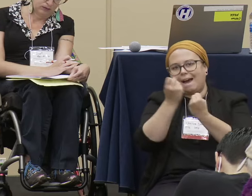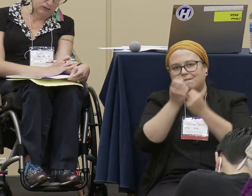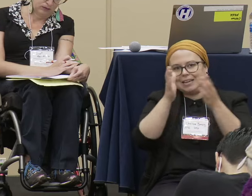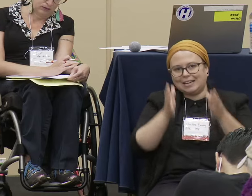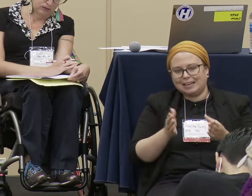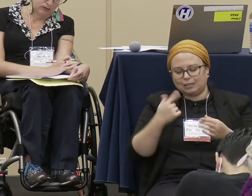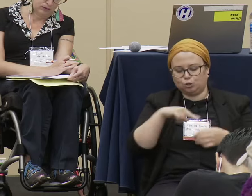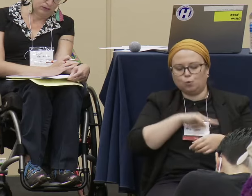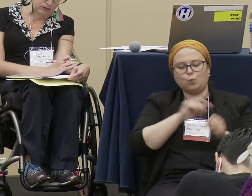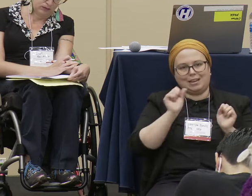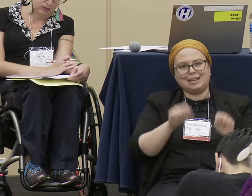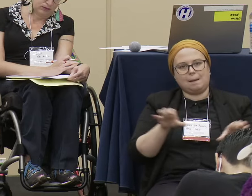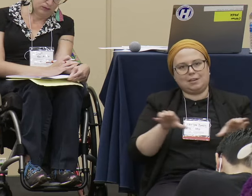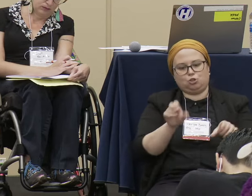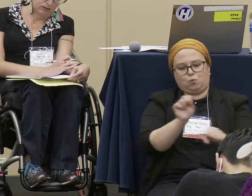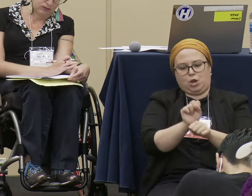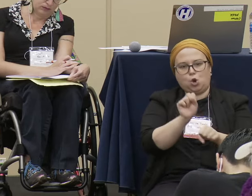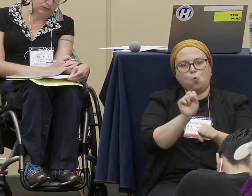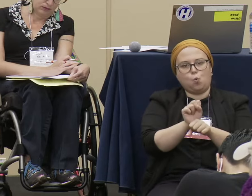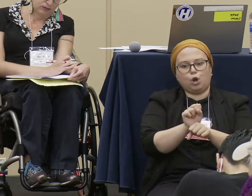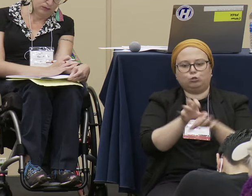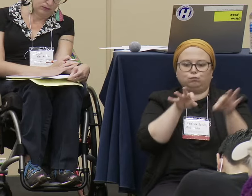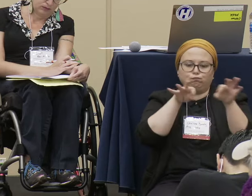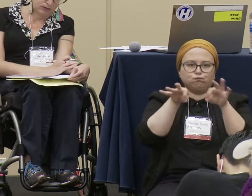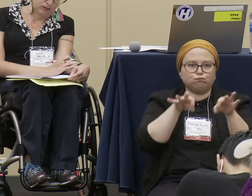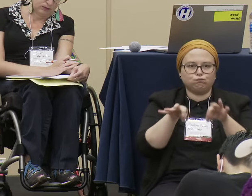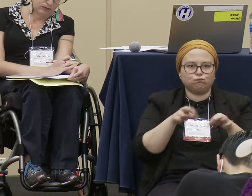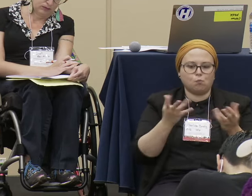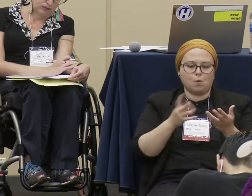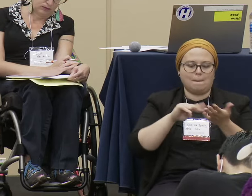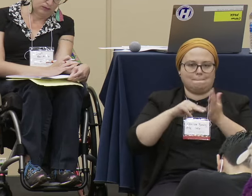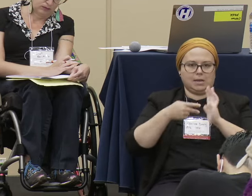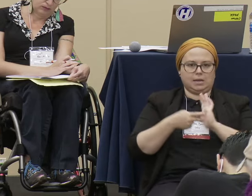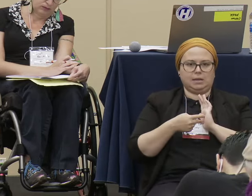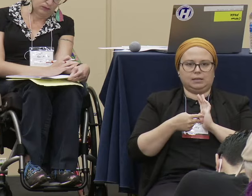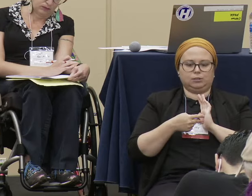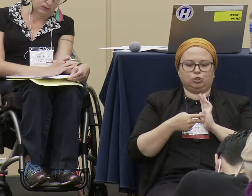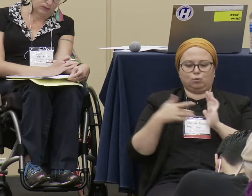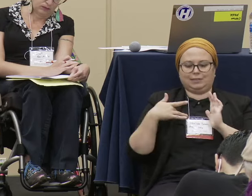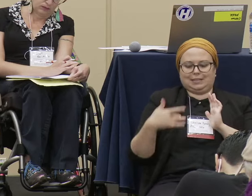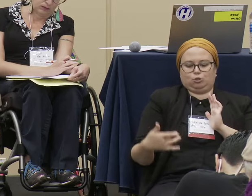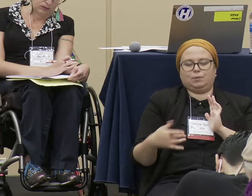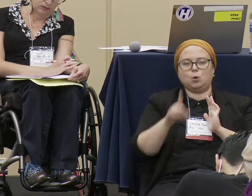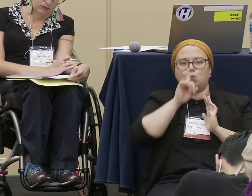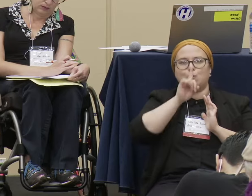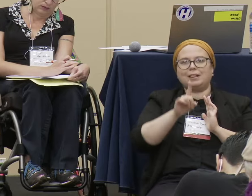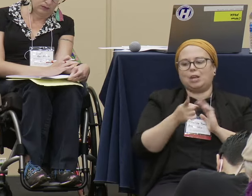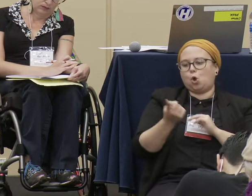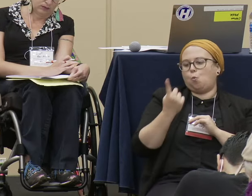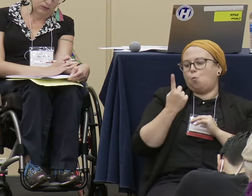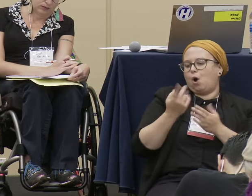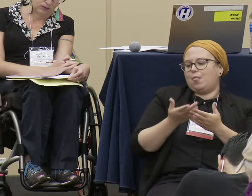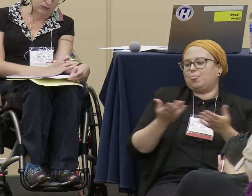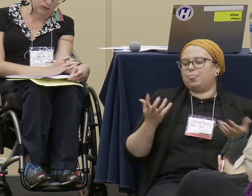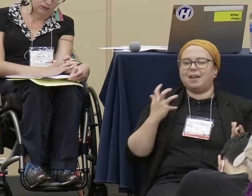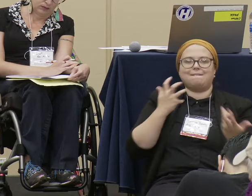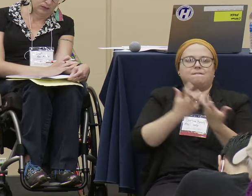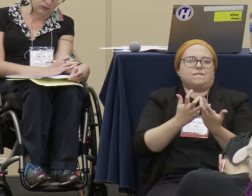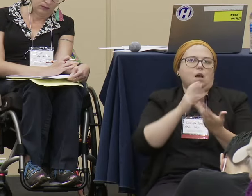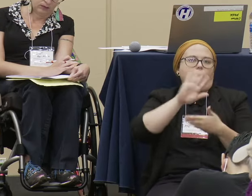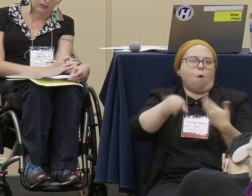to kind of break down what it means, because it tends to just be like a one-size-fits-all thing, like, oh,